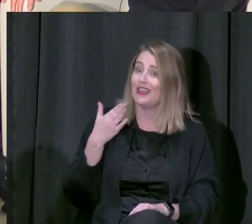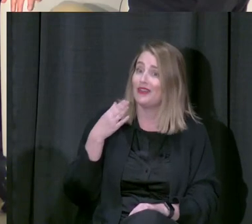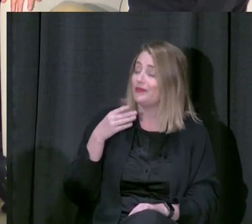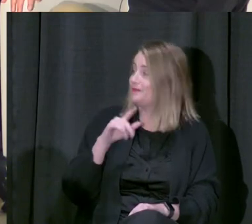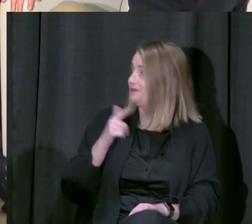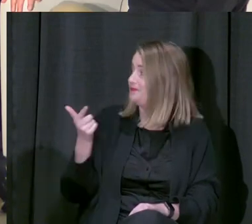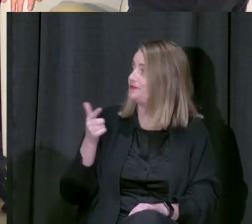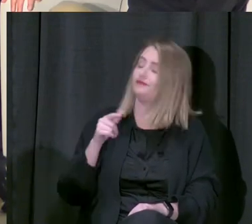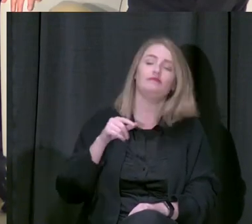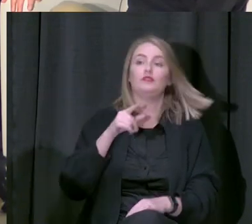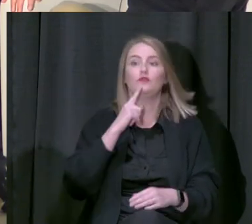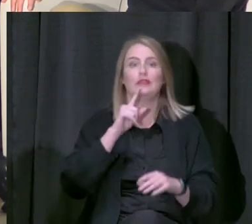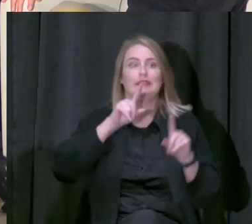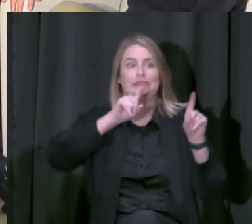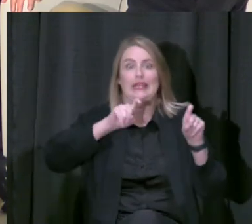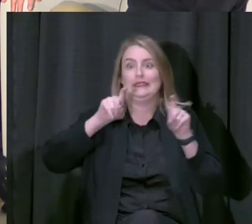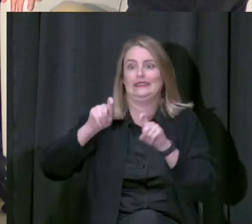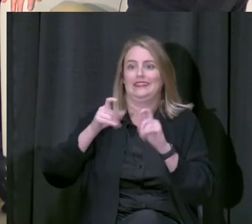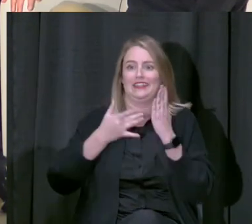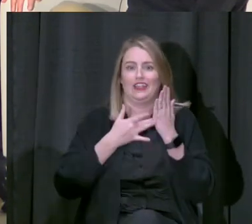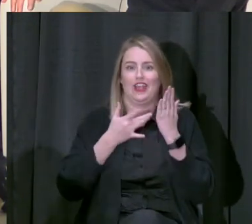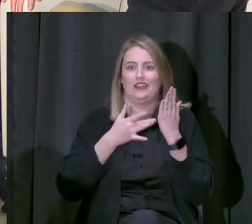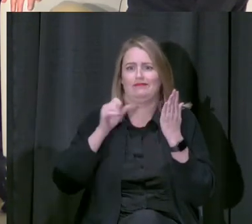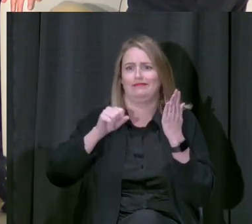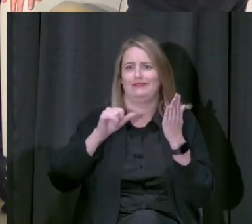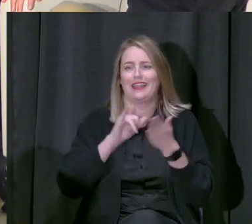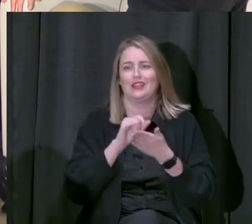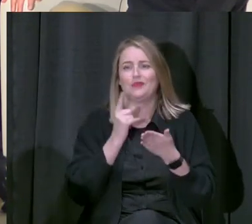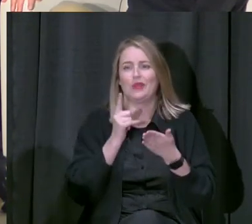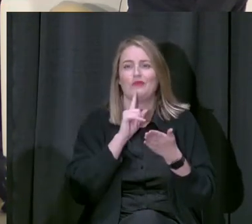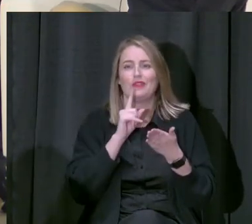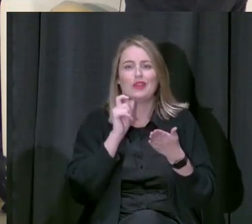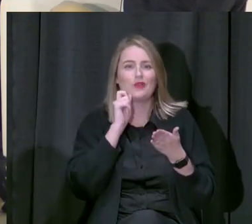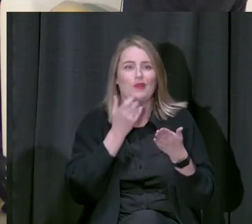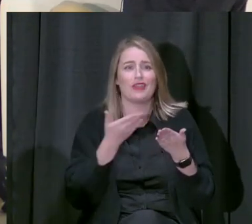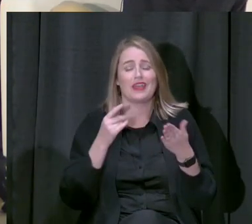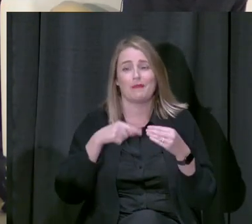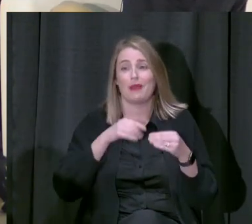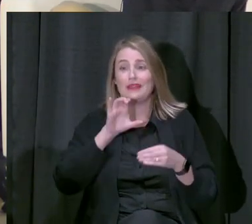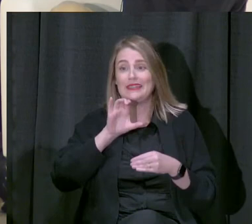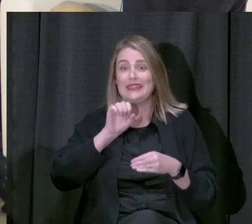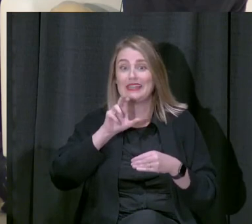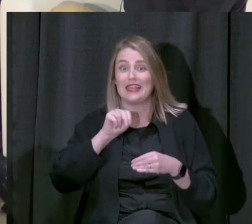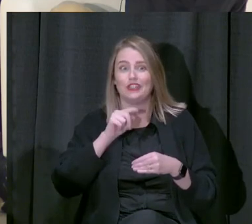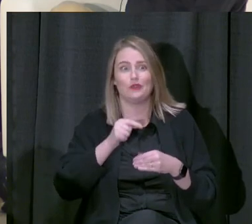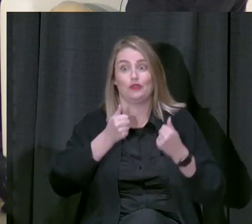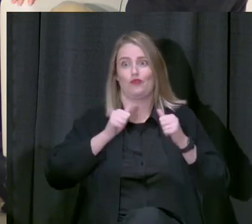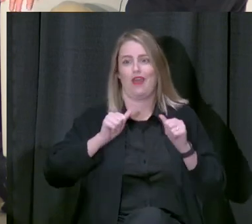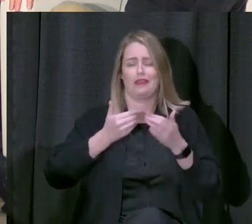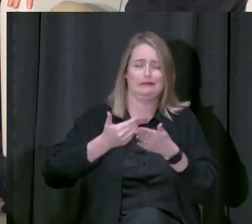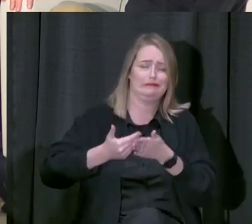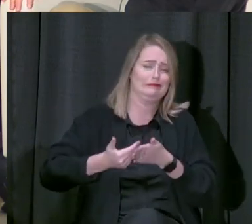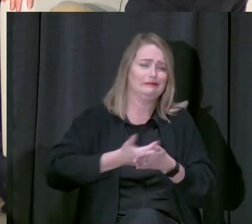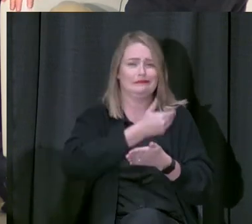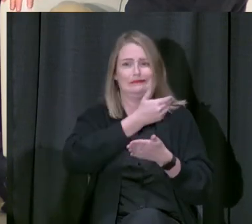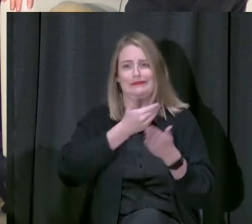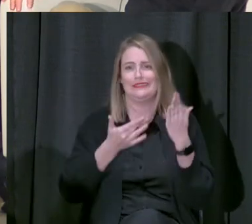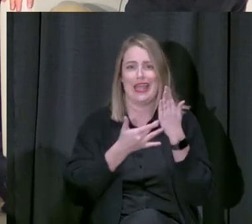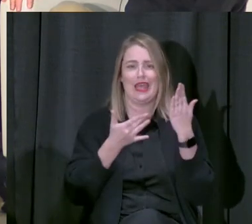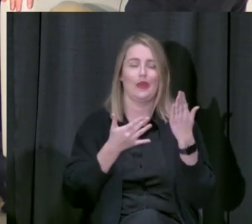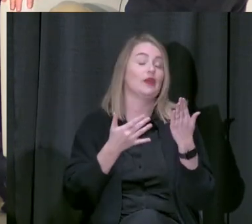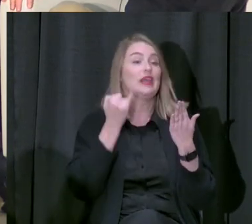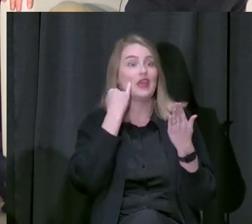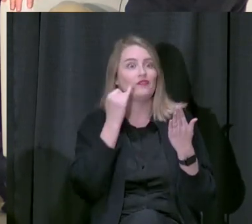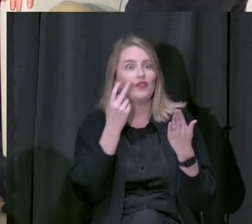you to test out the technology. That's one of the really cool things I've always loved about CSUN is you get to try the cutting edge. And if you